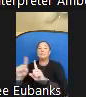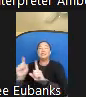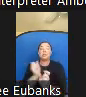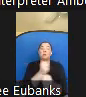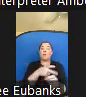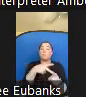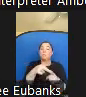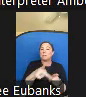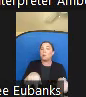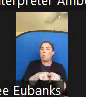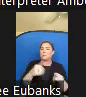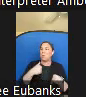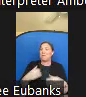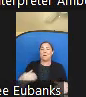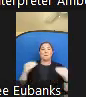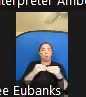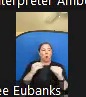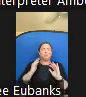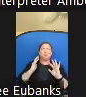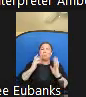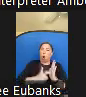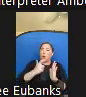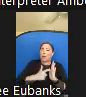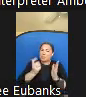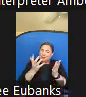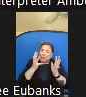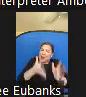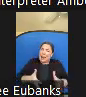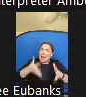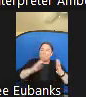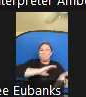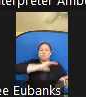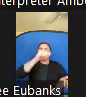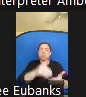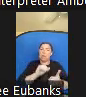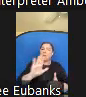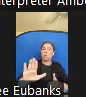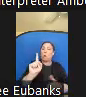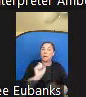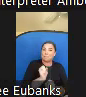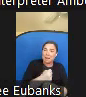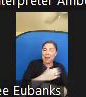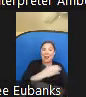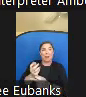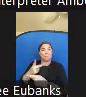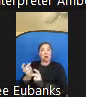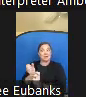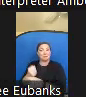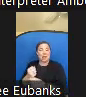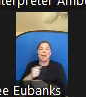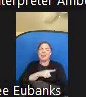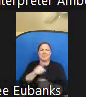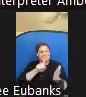have a wonderfully rich archaeological record of pottery workshops and their products with which to investigate their daily, everyday